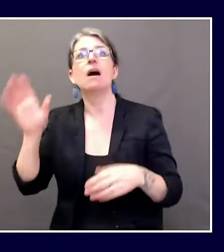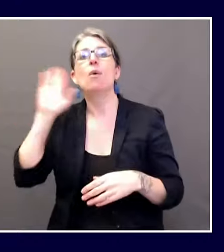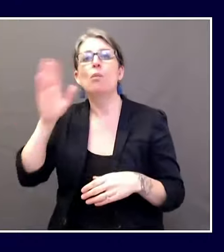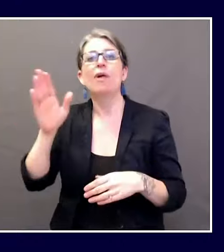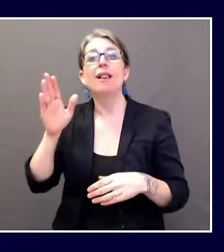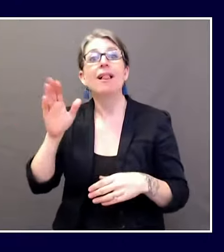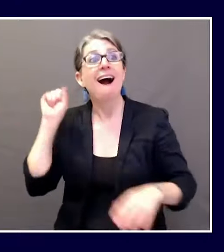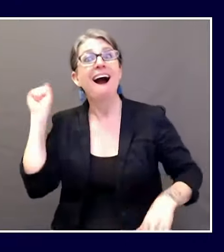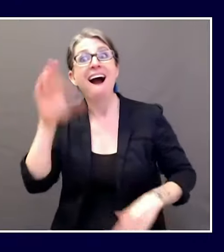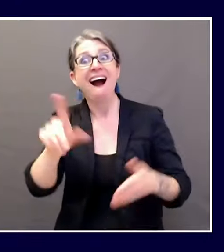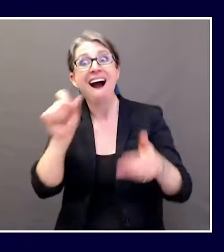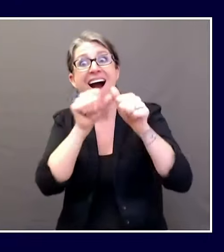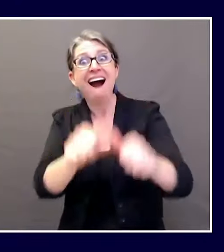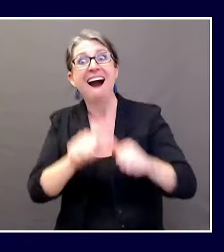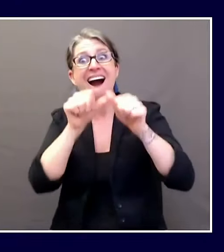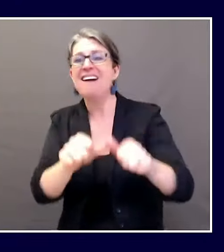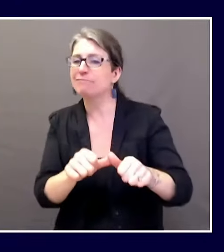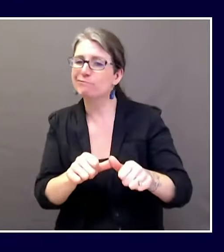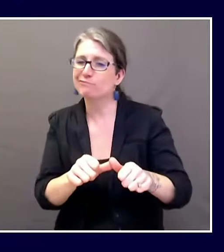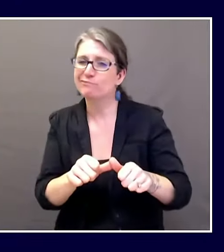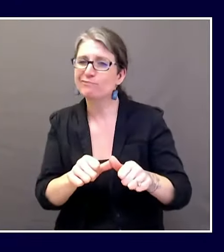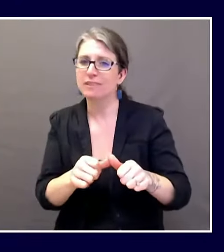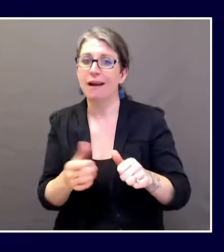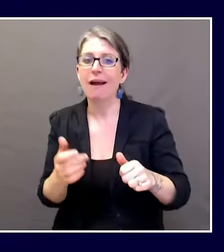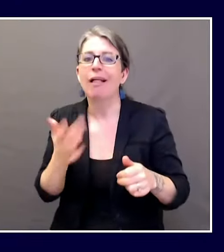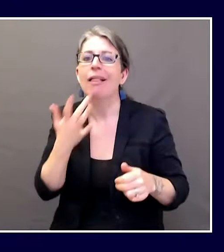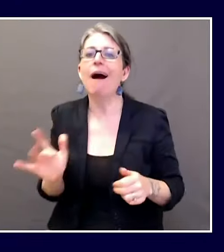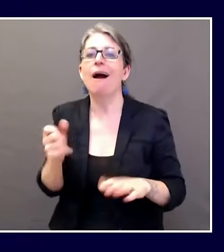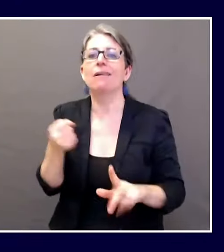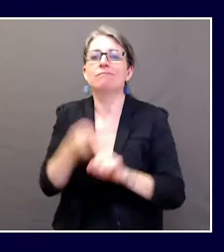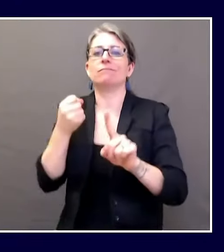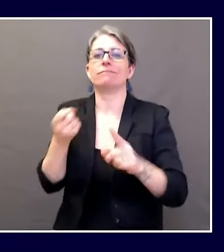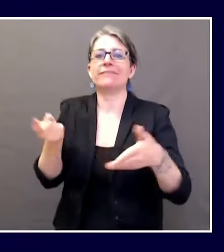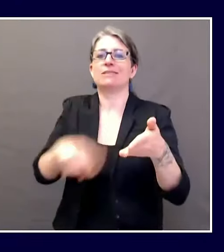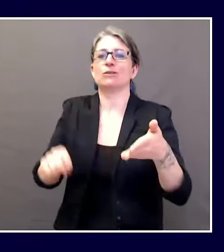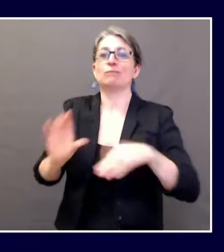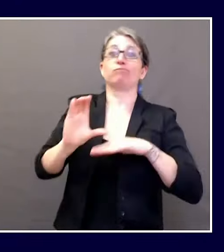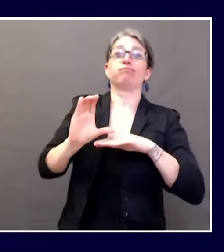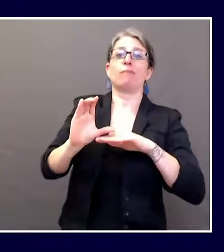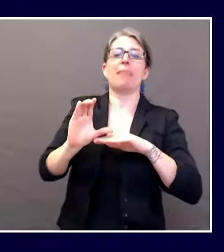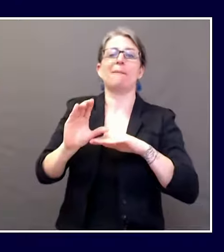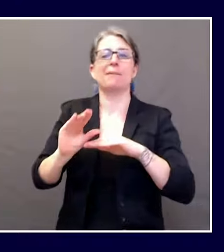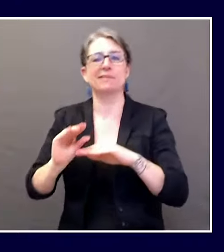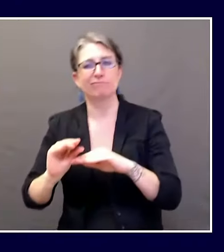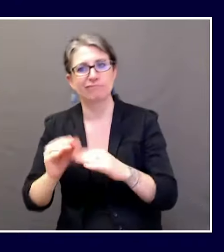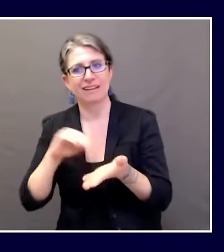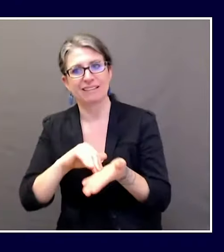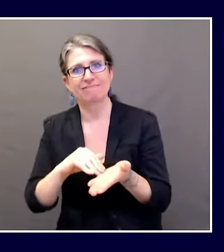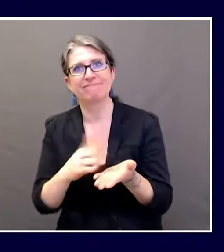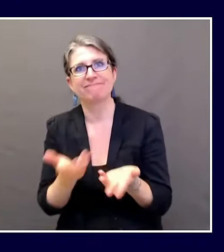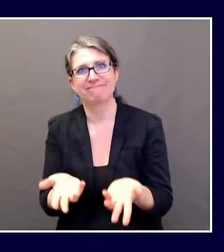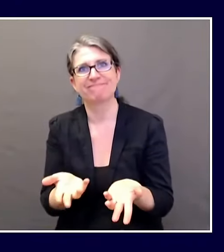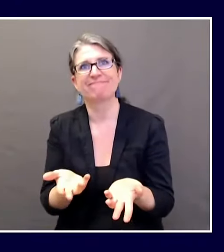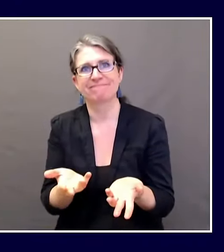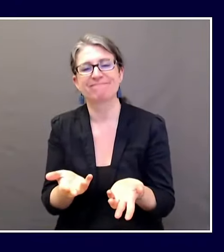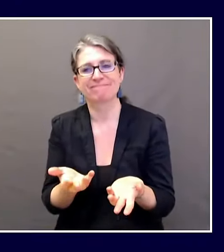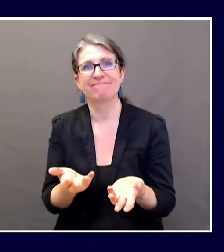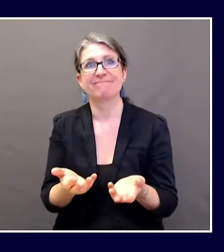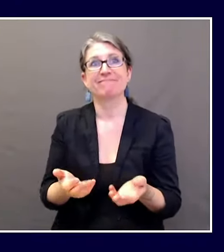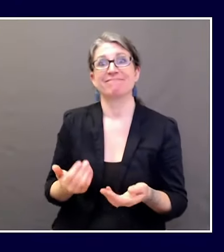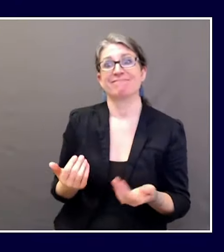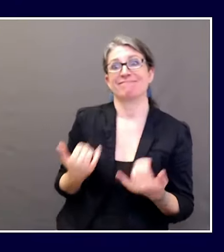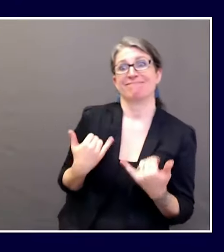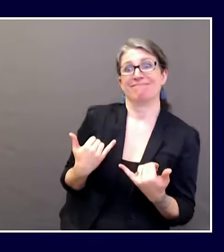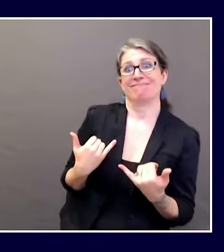increase. And as a result, this 28% week-on-week increase that we are looking at for next week